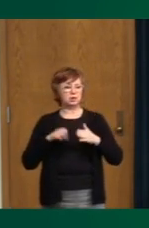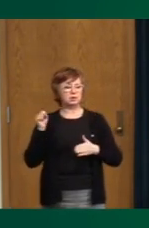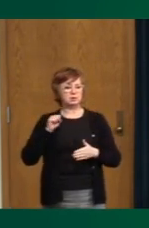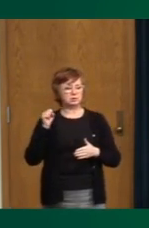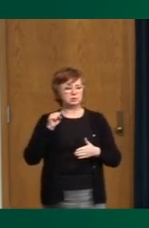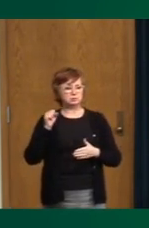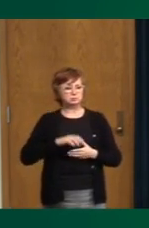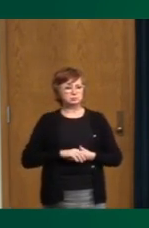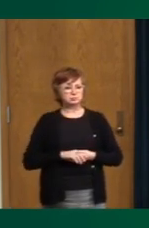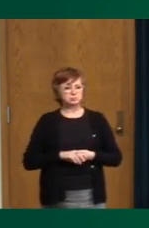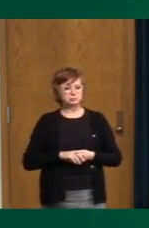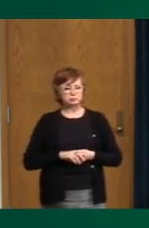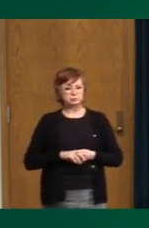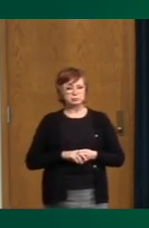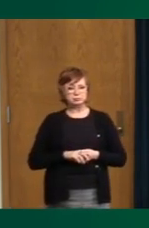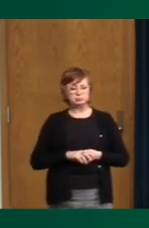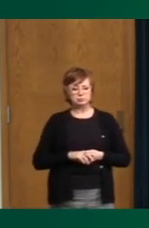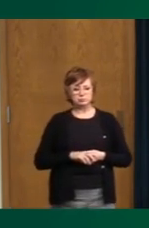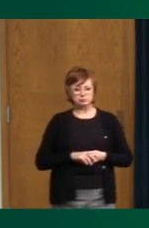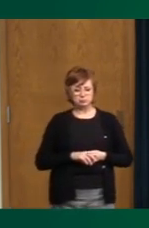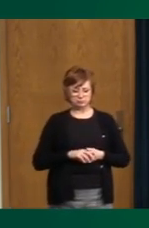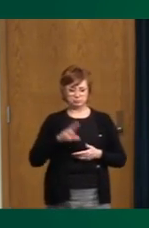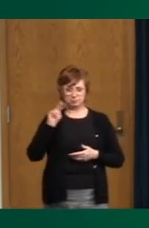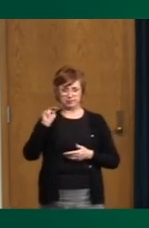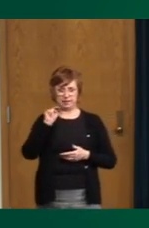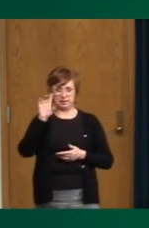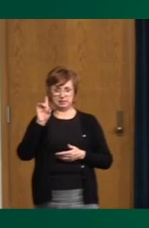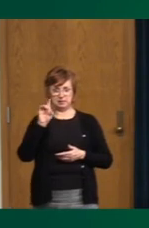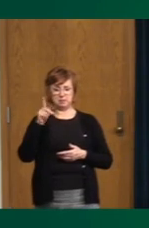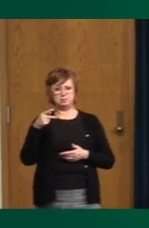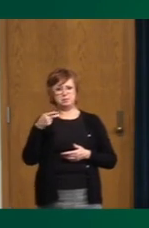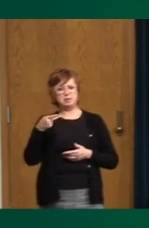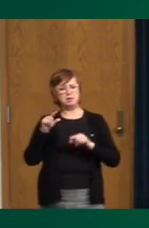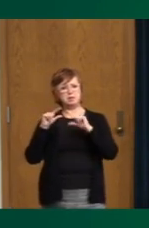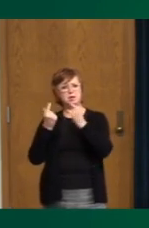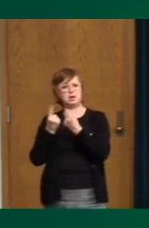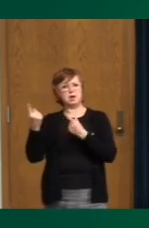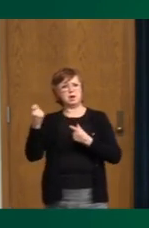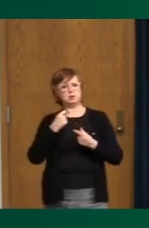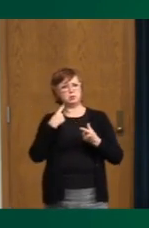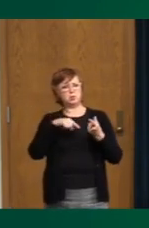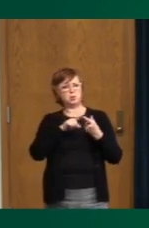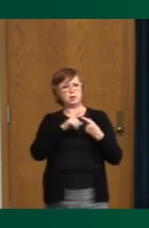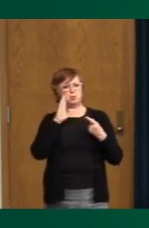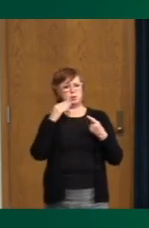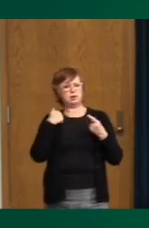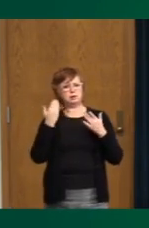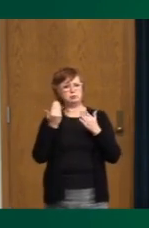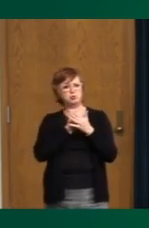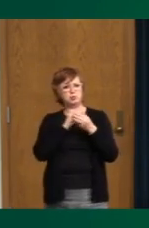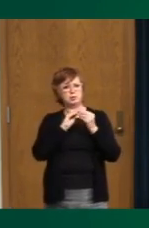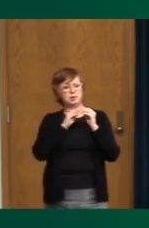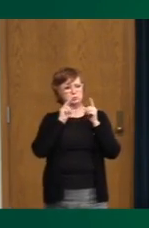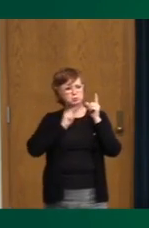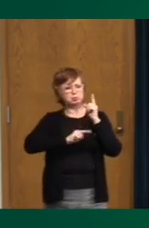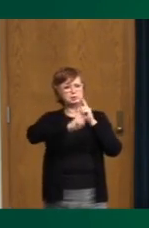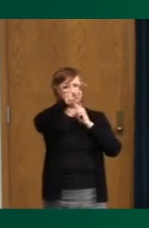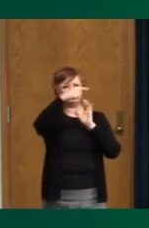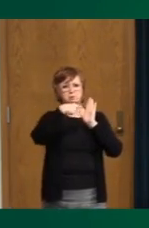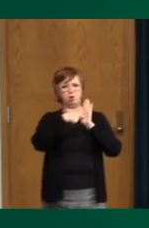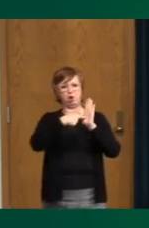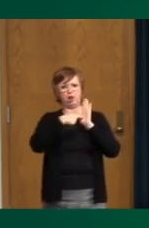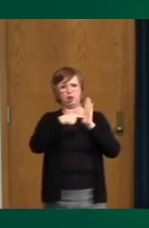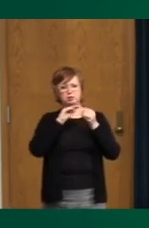guess the NDP has been asking a lot about when new modeling numbers will be released. Now, these numbers that I